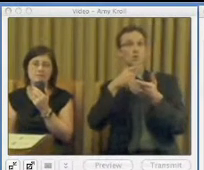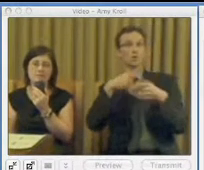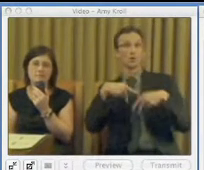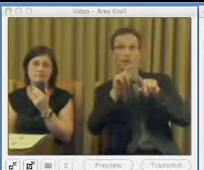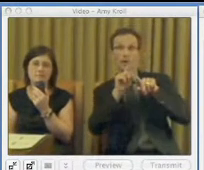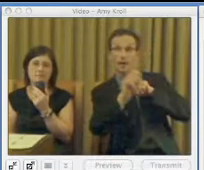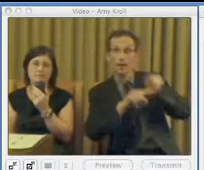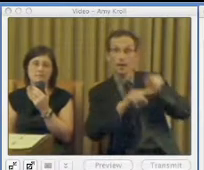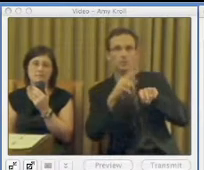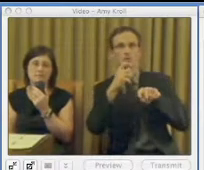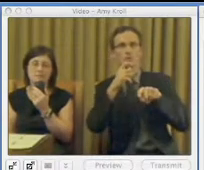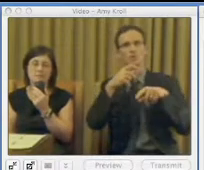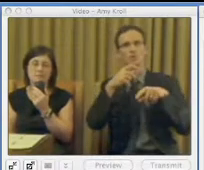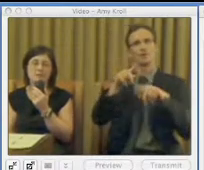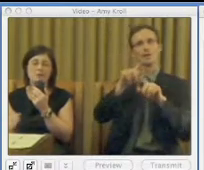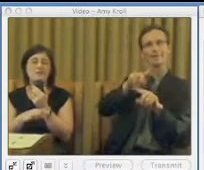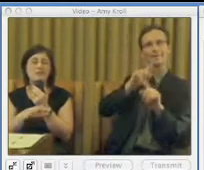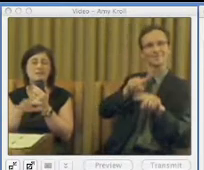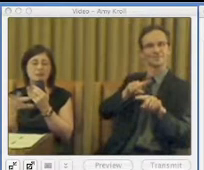asking the question?